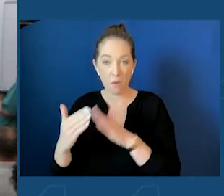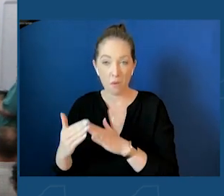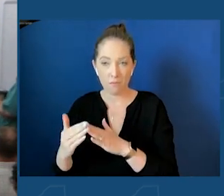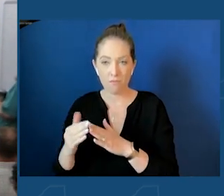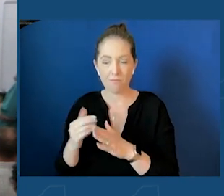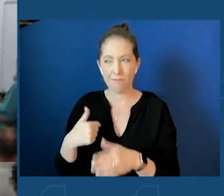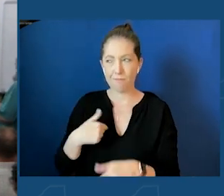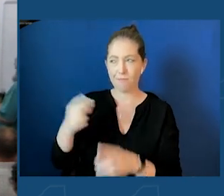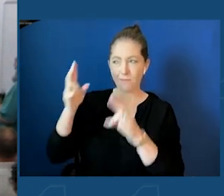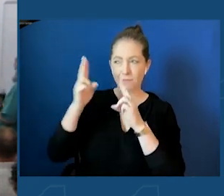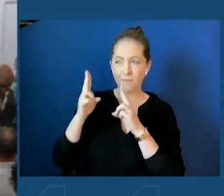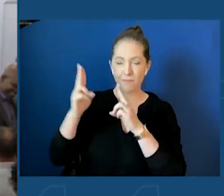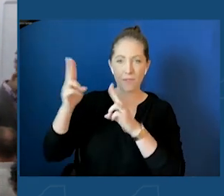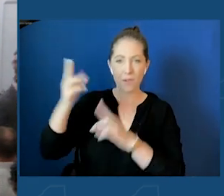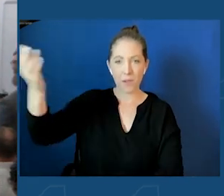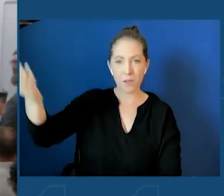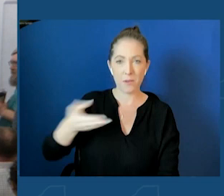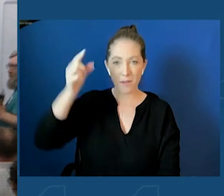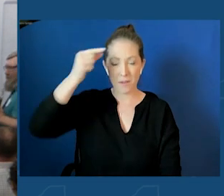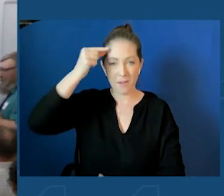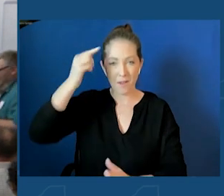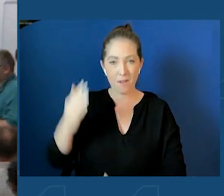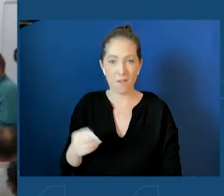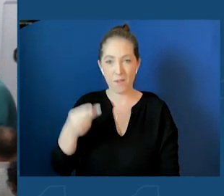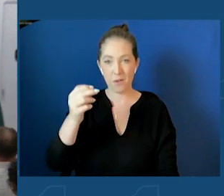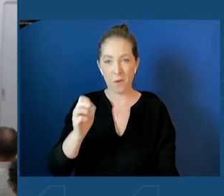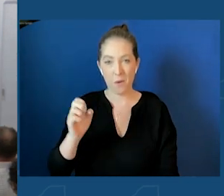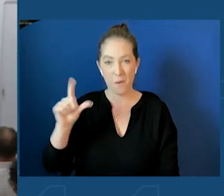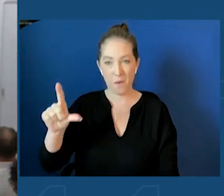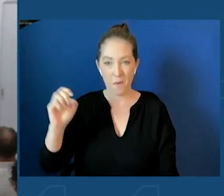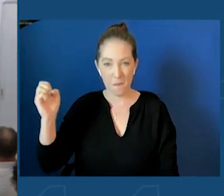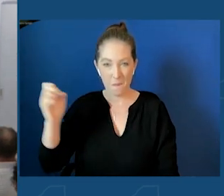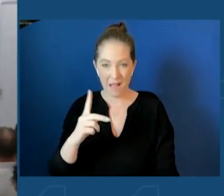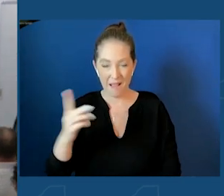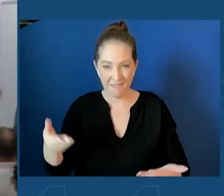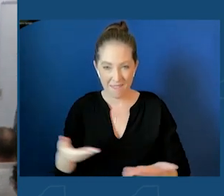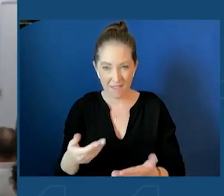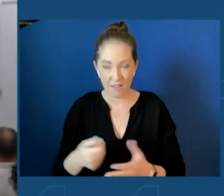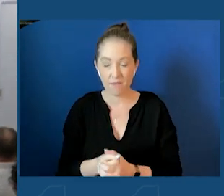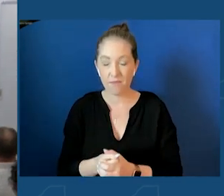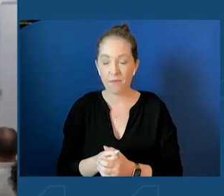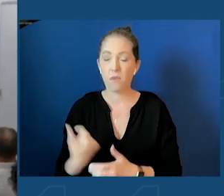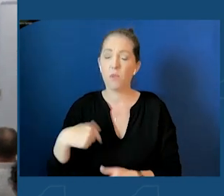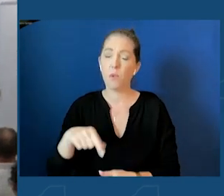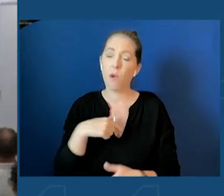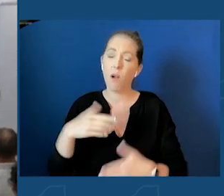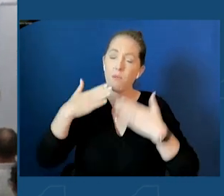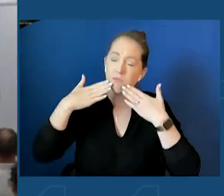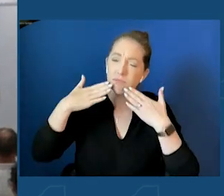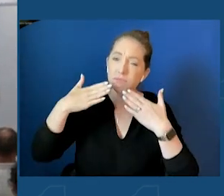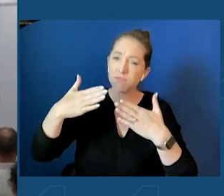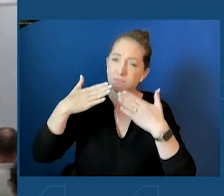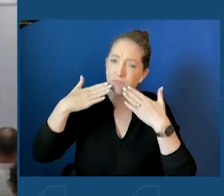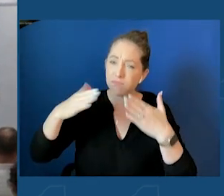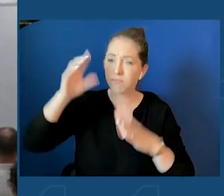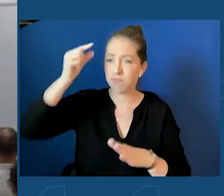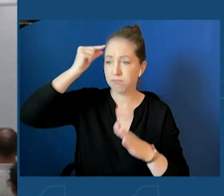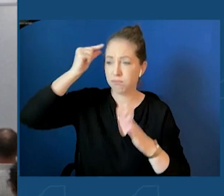Governor Hochul back to UB. As always, we are extremely grateful for Governor Hochul's